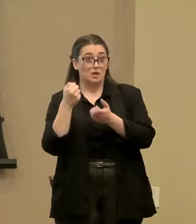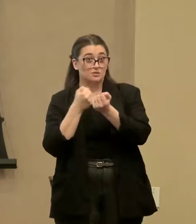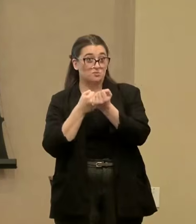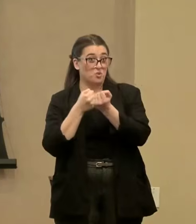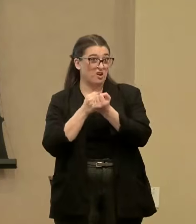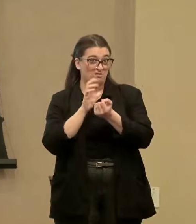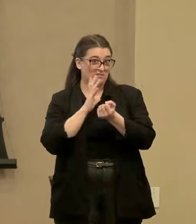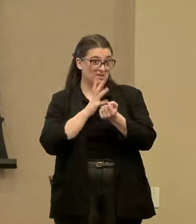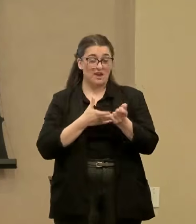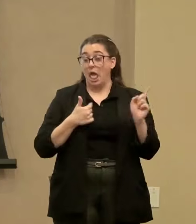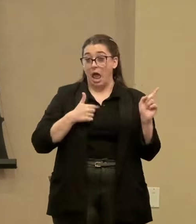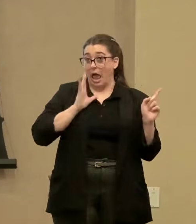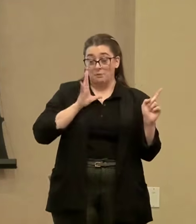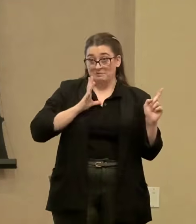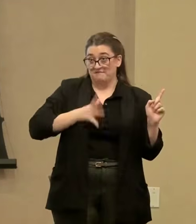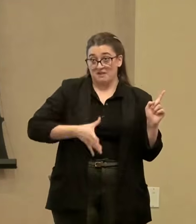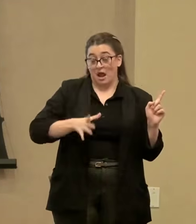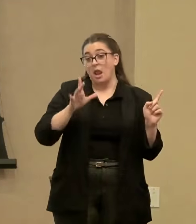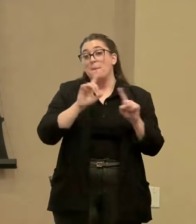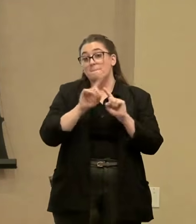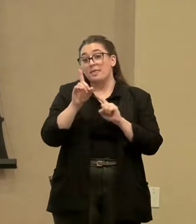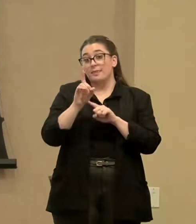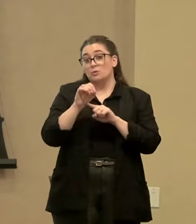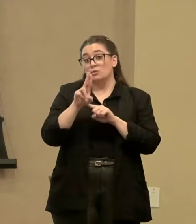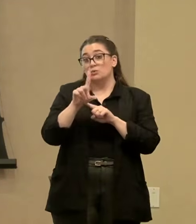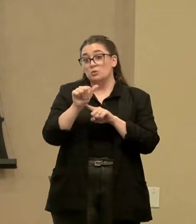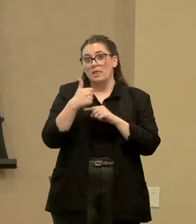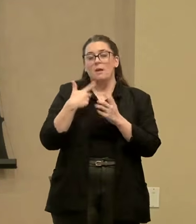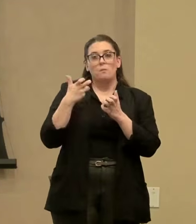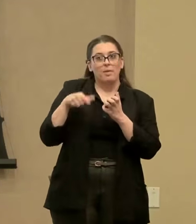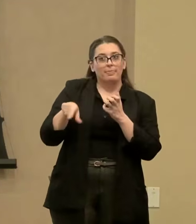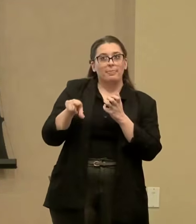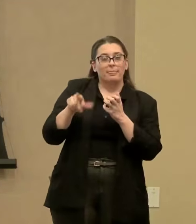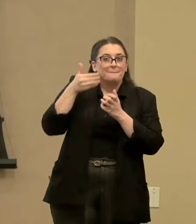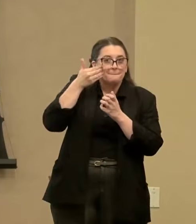I'd be fine with a doula. I would just want the doula to be aware of the